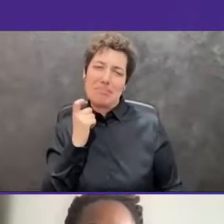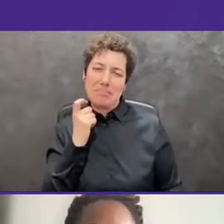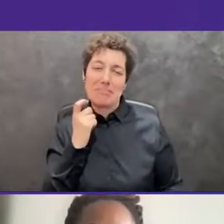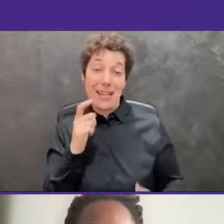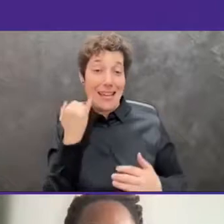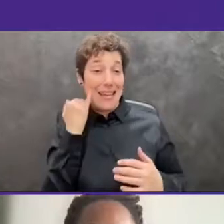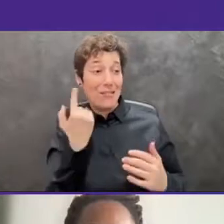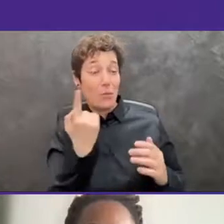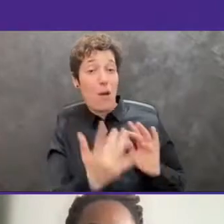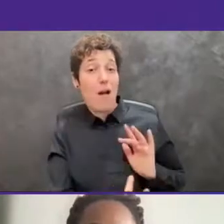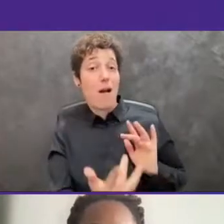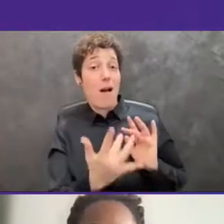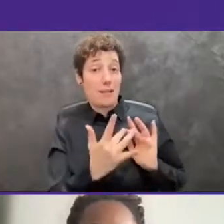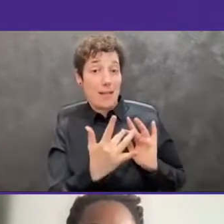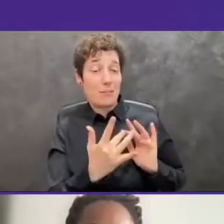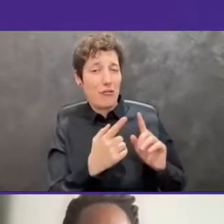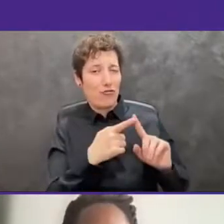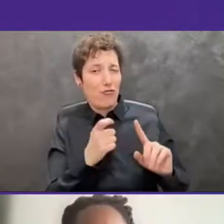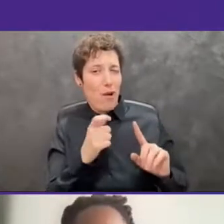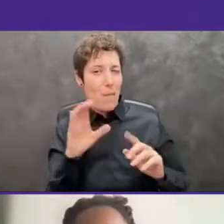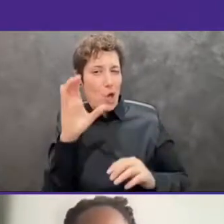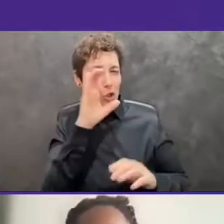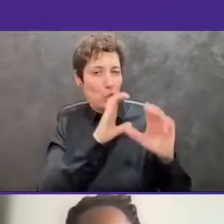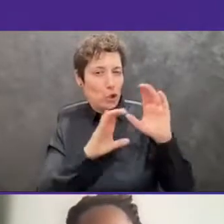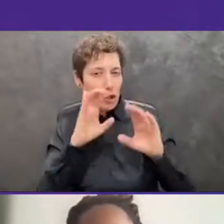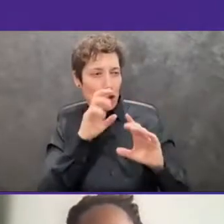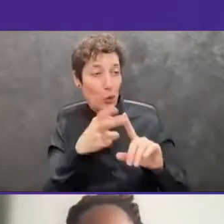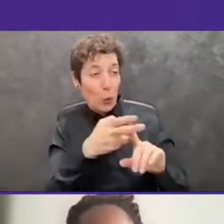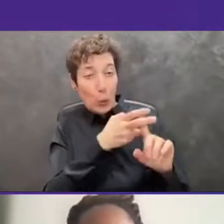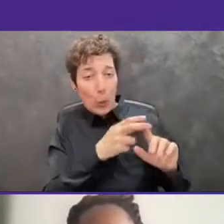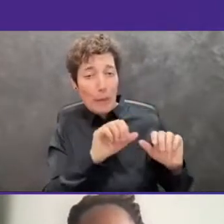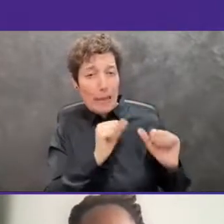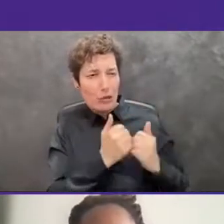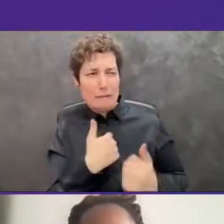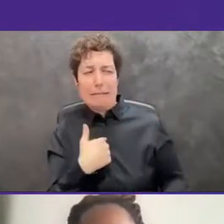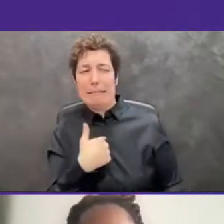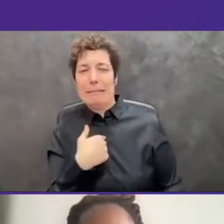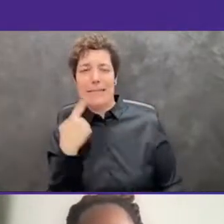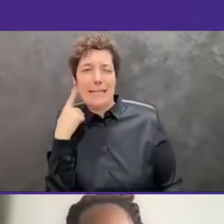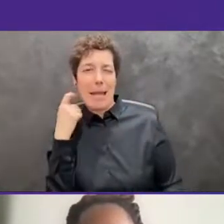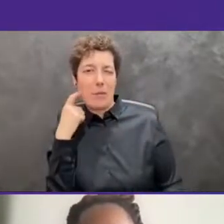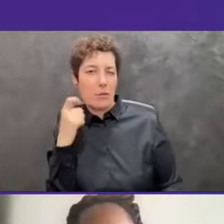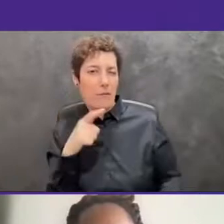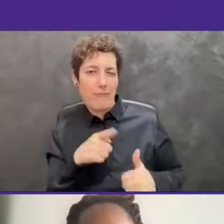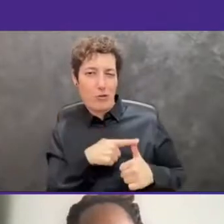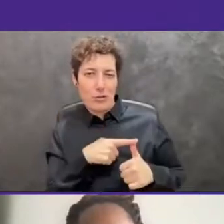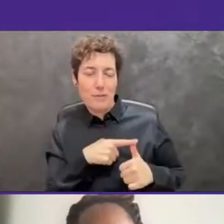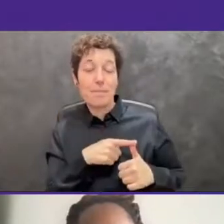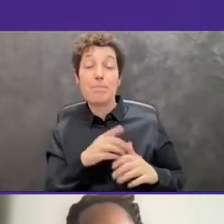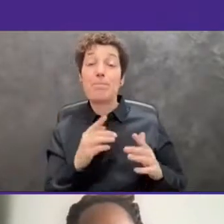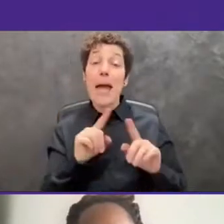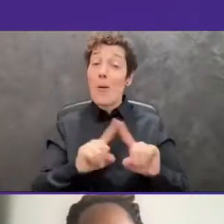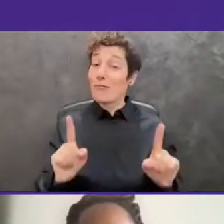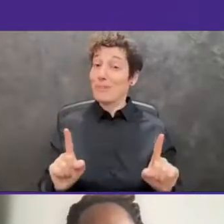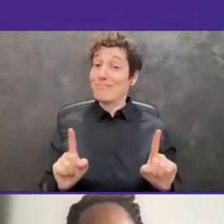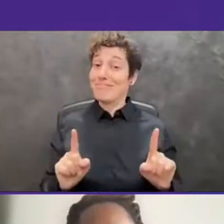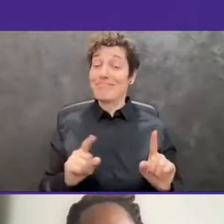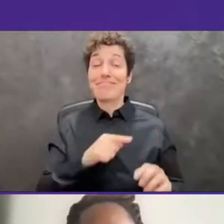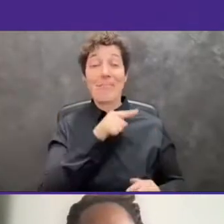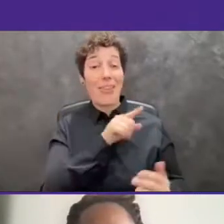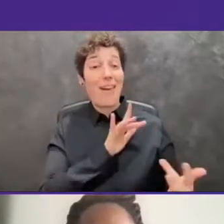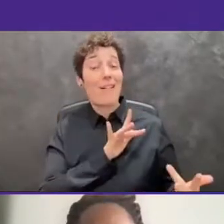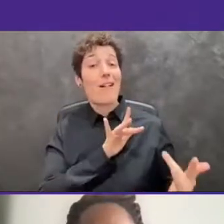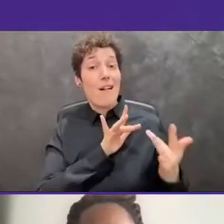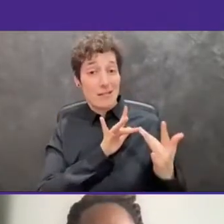the outcome of a process that starts with a recruiting firm. However, in this instance,